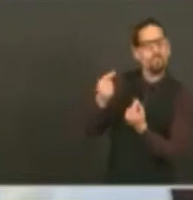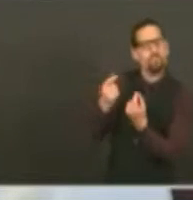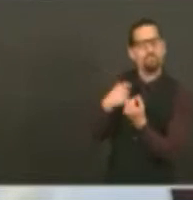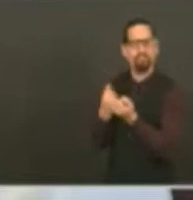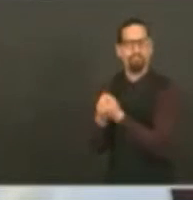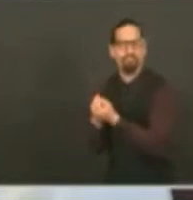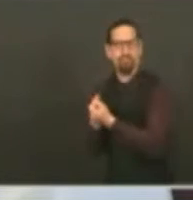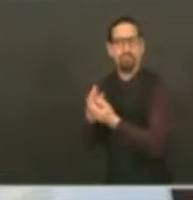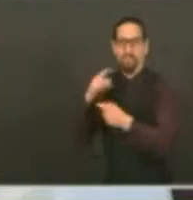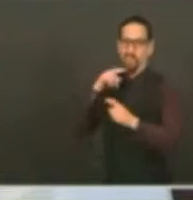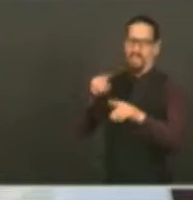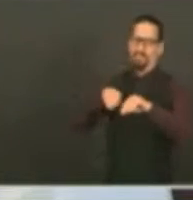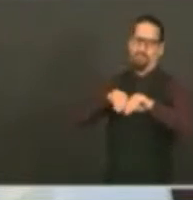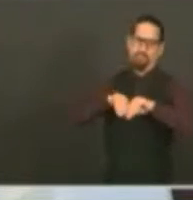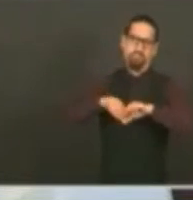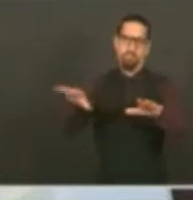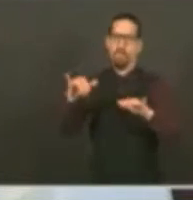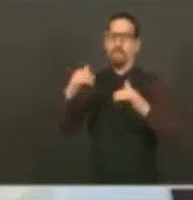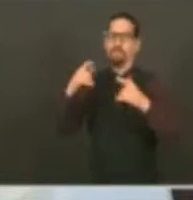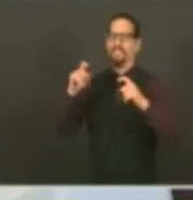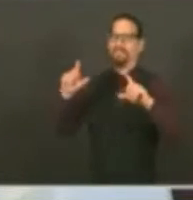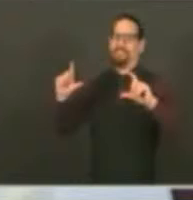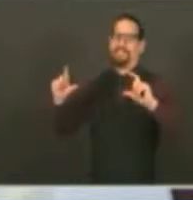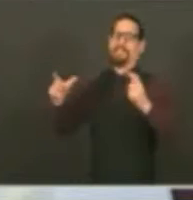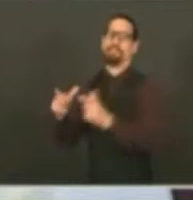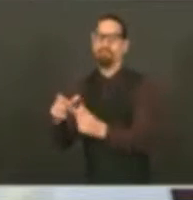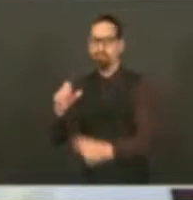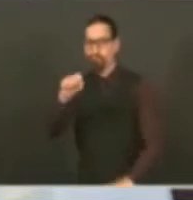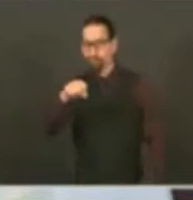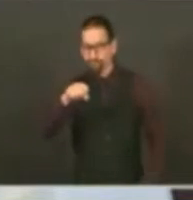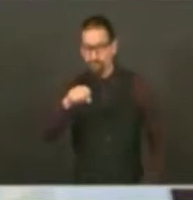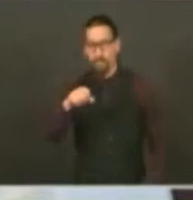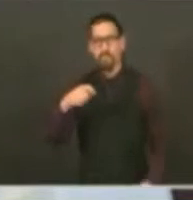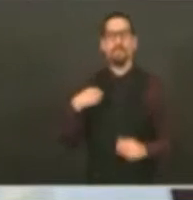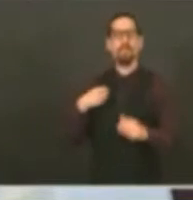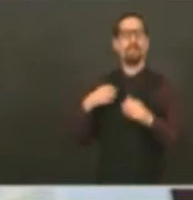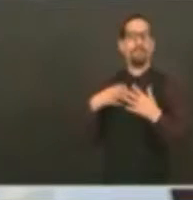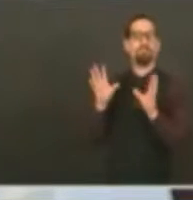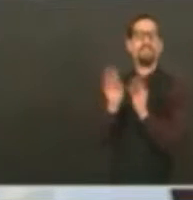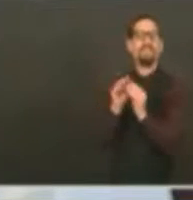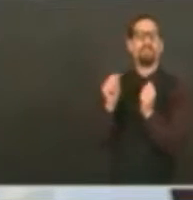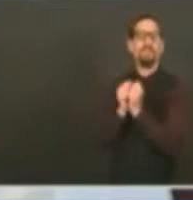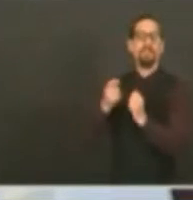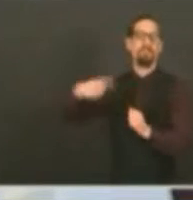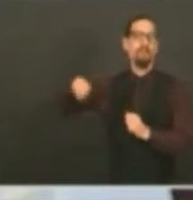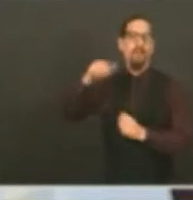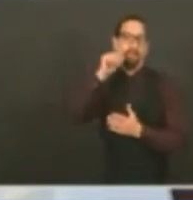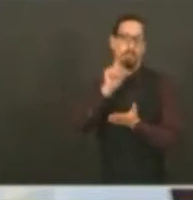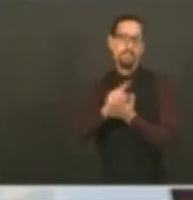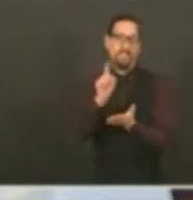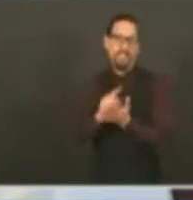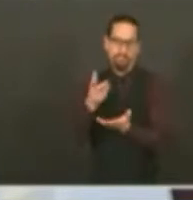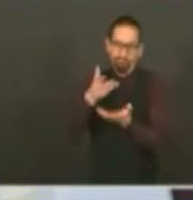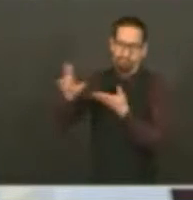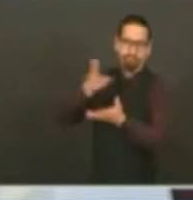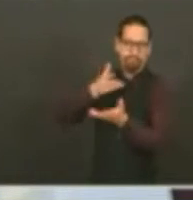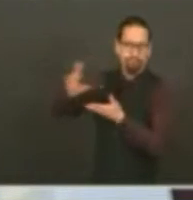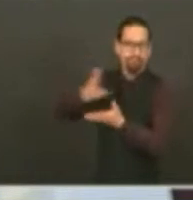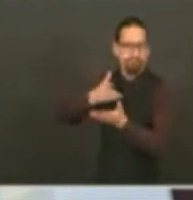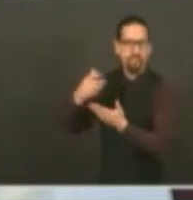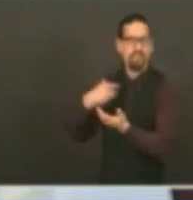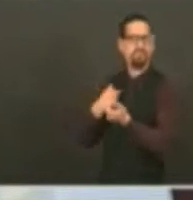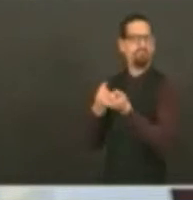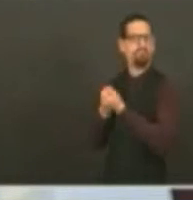outbreak there has been taking place. We meet regularly throughout the week. We support the Department of Corrections in